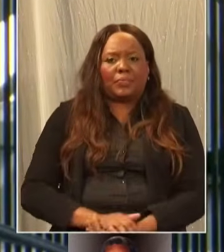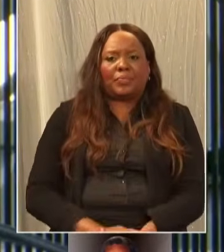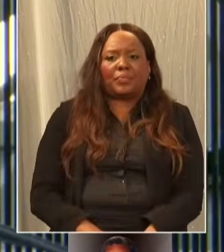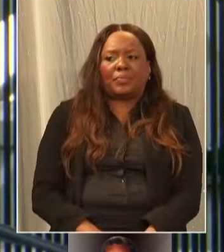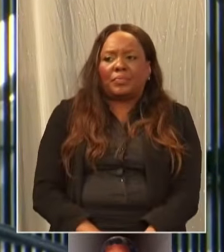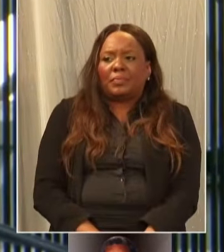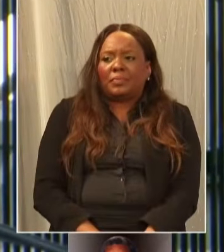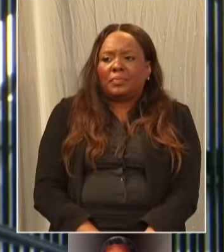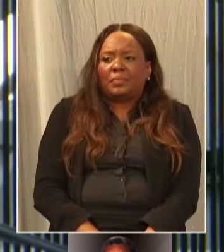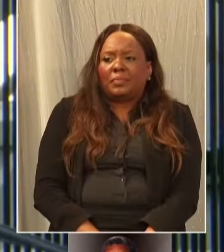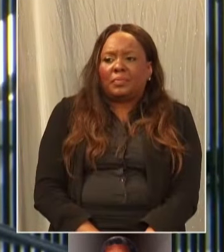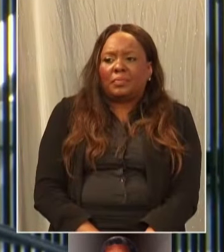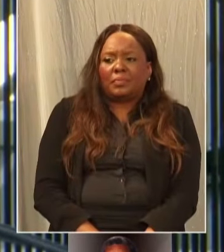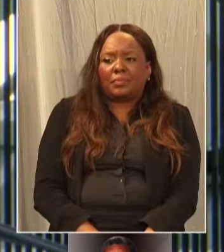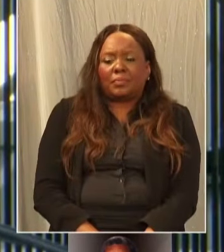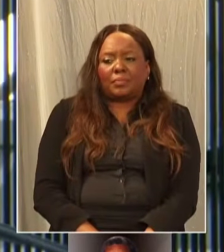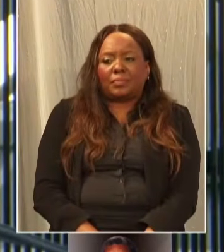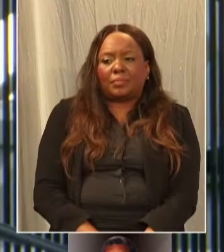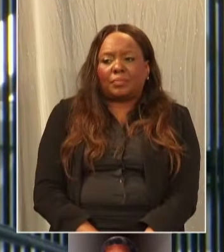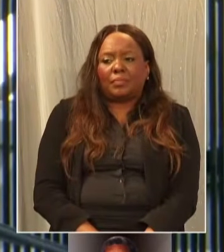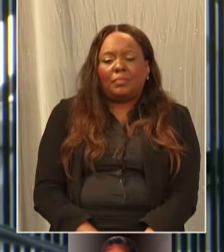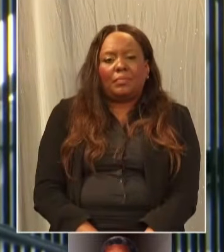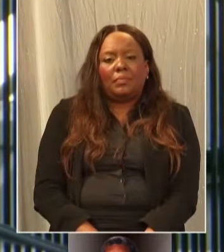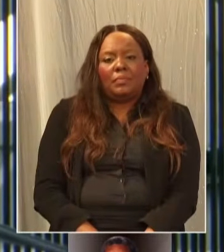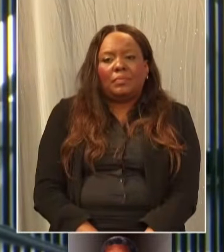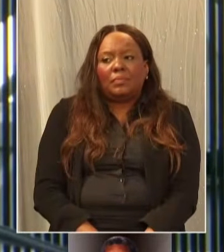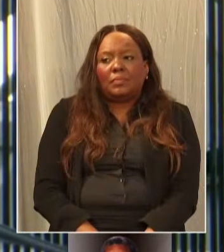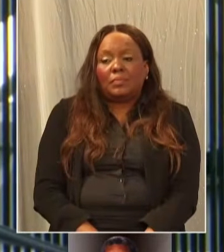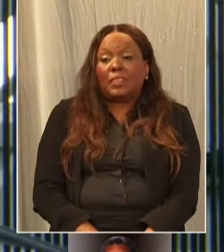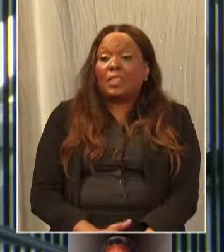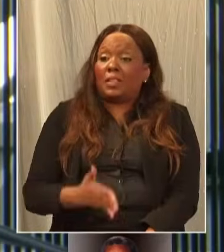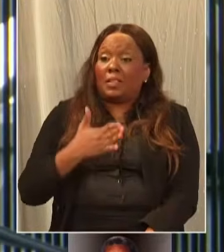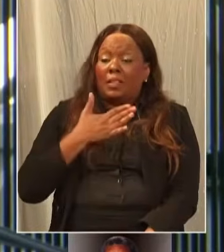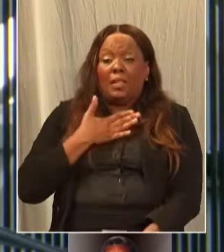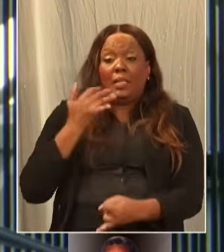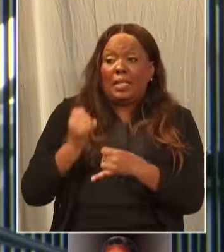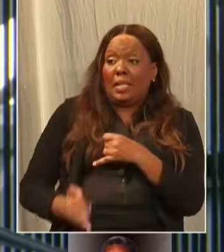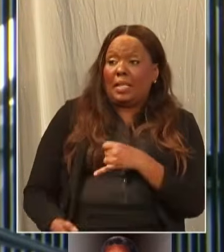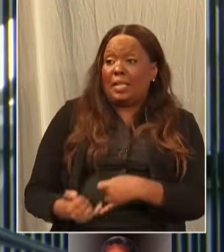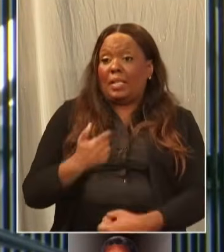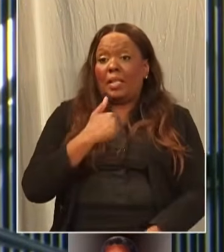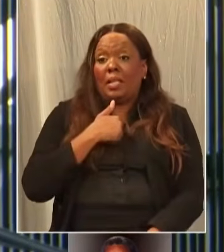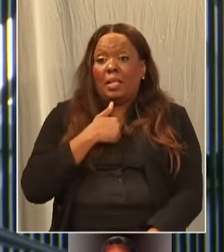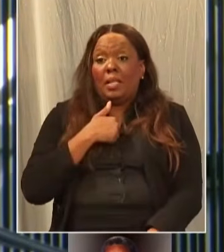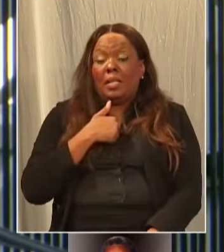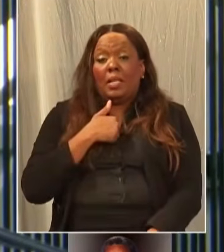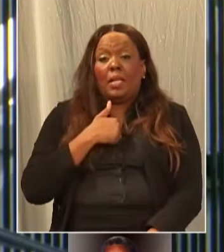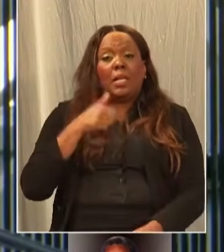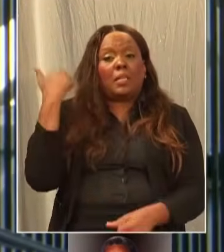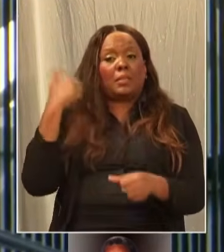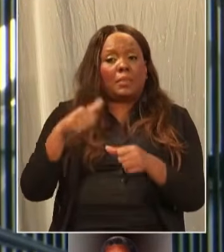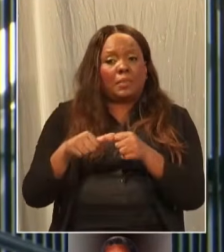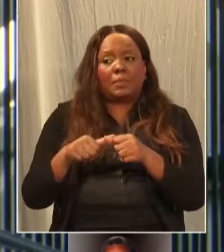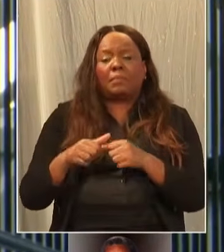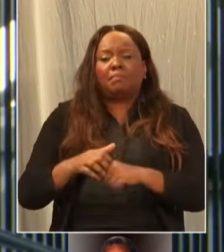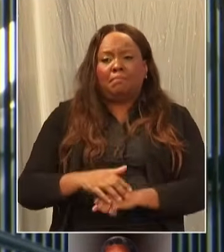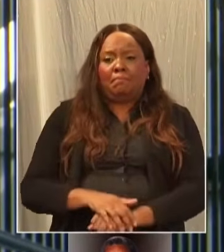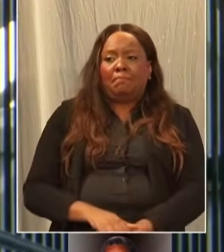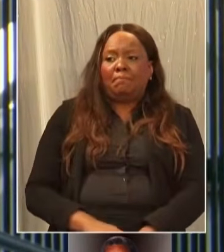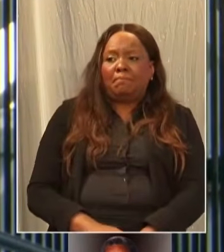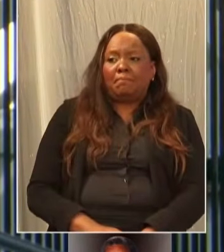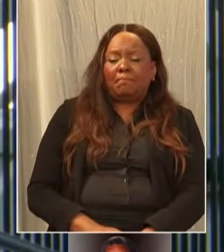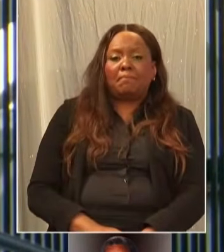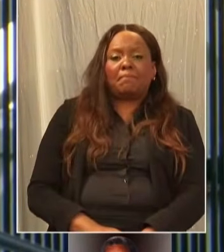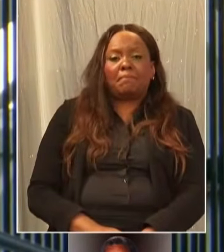The Caribbean should do no less. As I conclude, I am reminded of the familiar